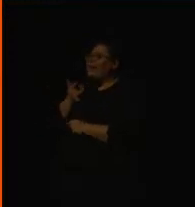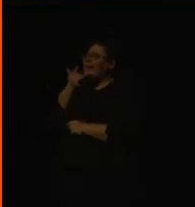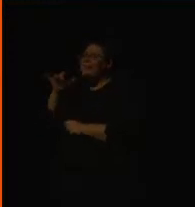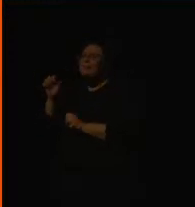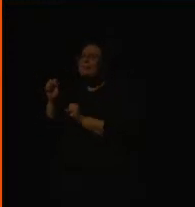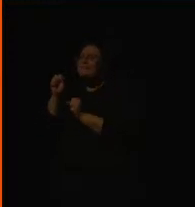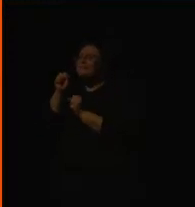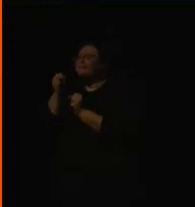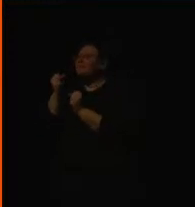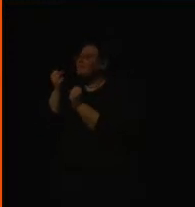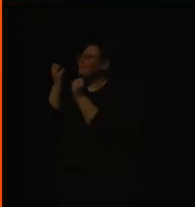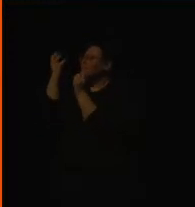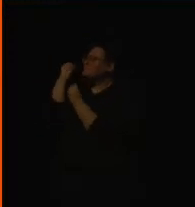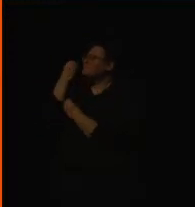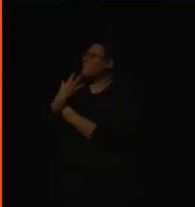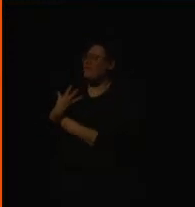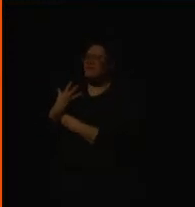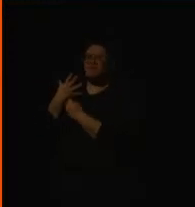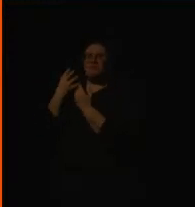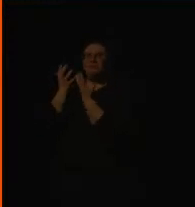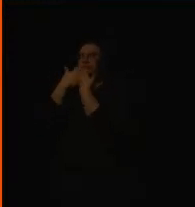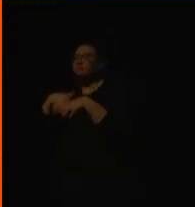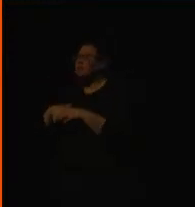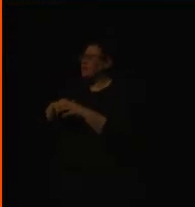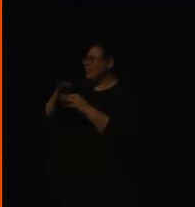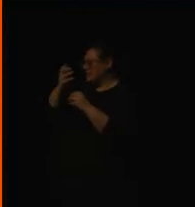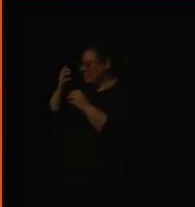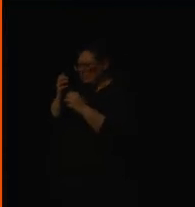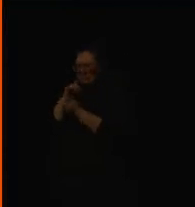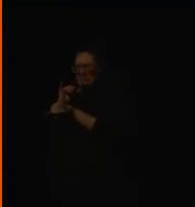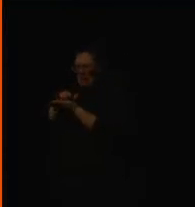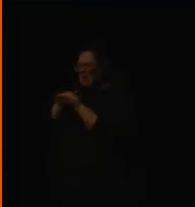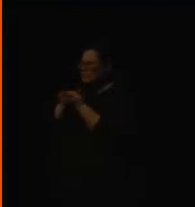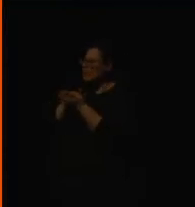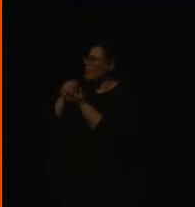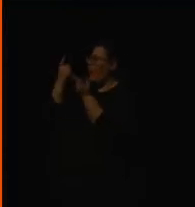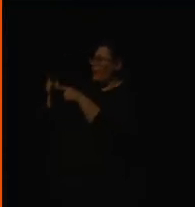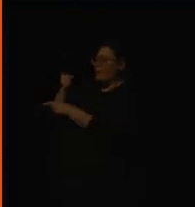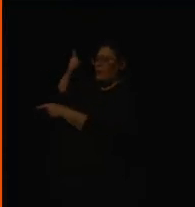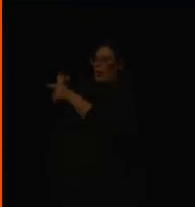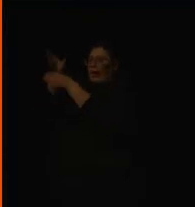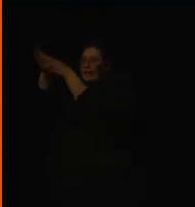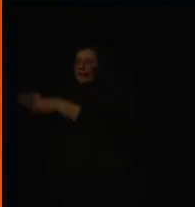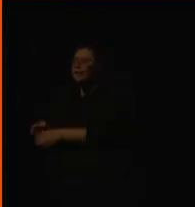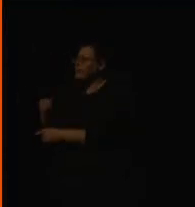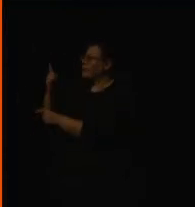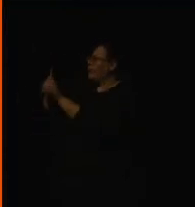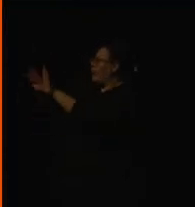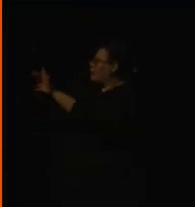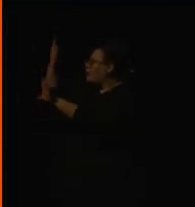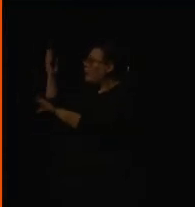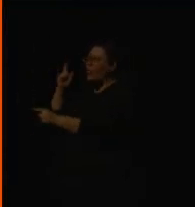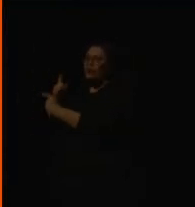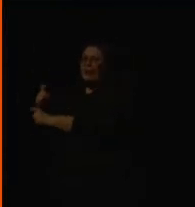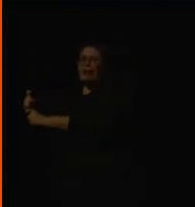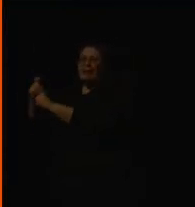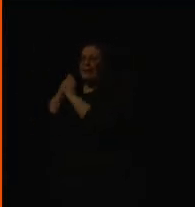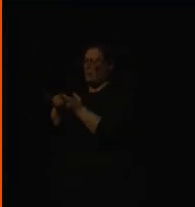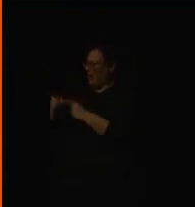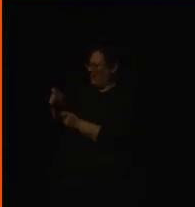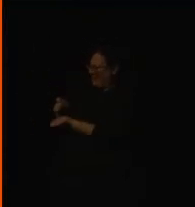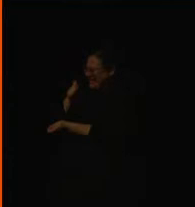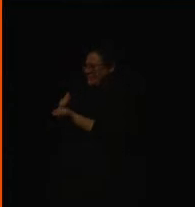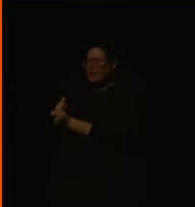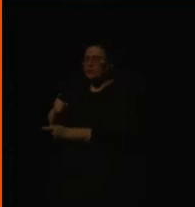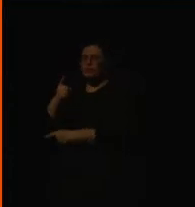would look desperate for a moment, and then the right door would open. The right person with the right gifts would appear at just the moment we needed